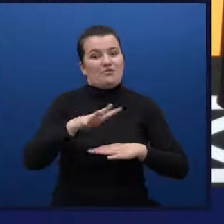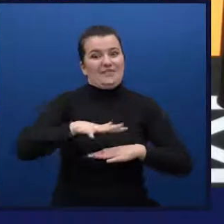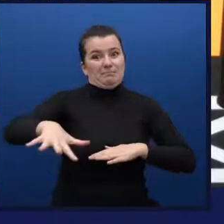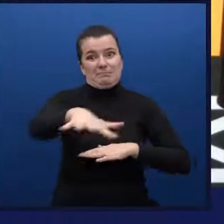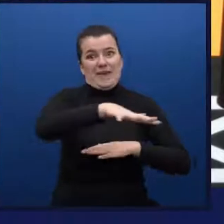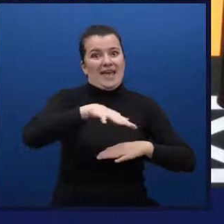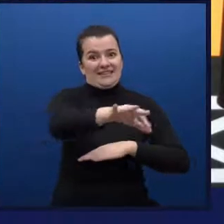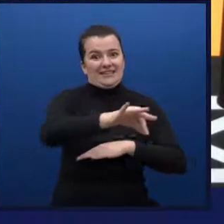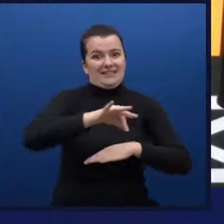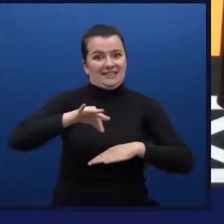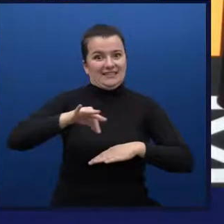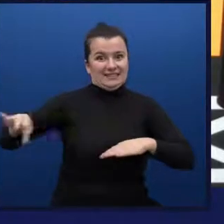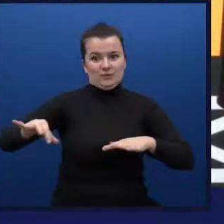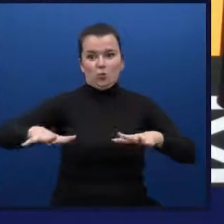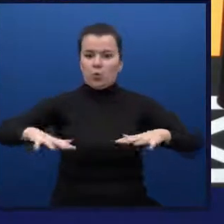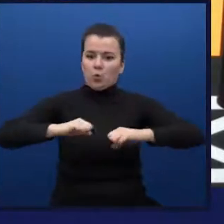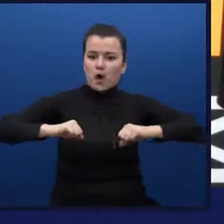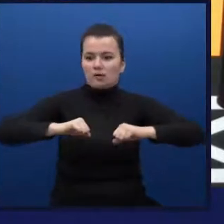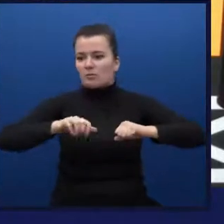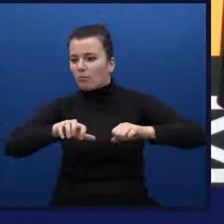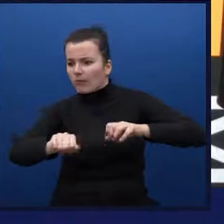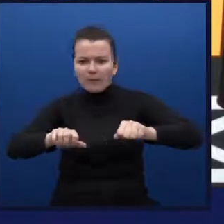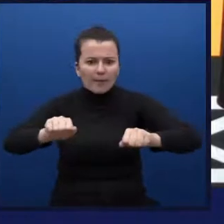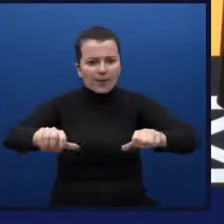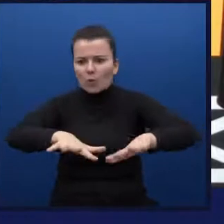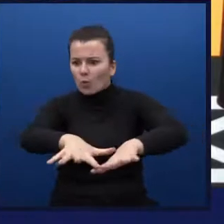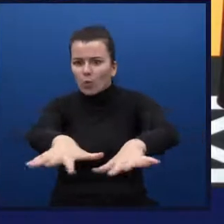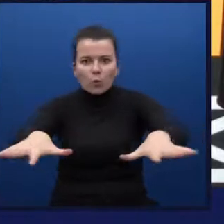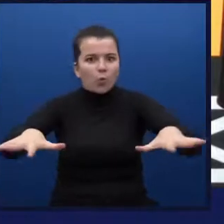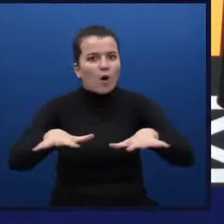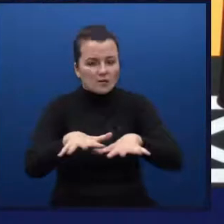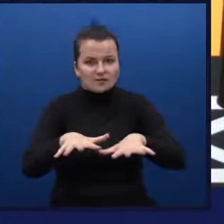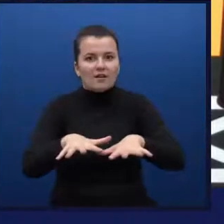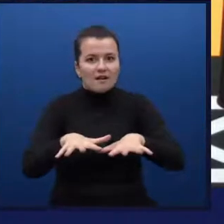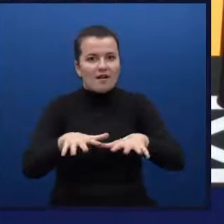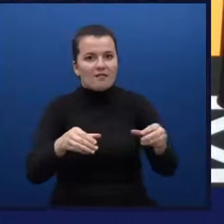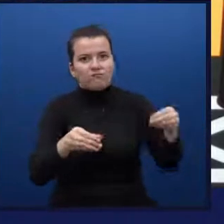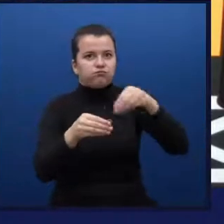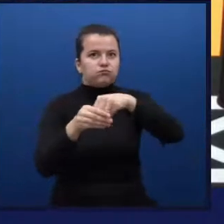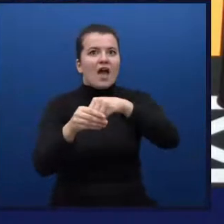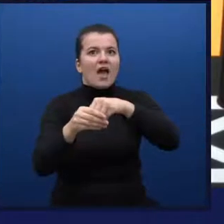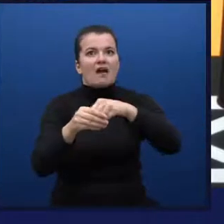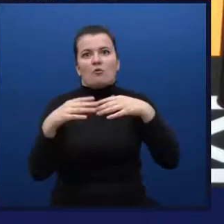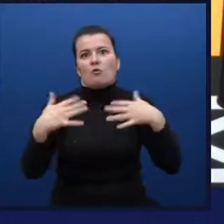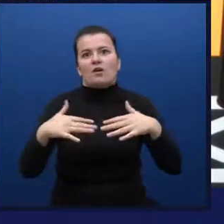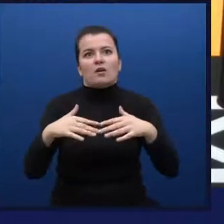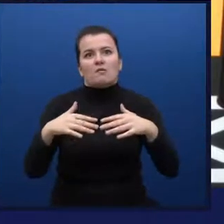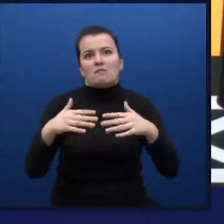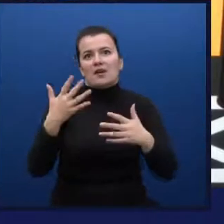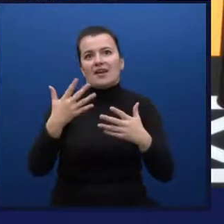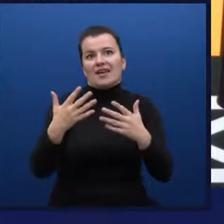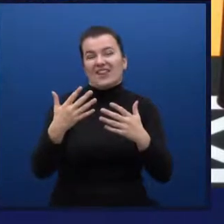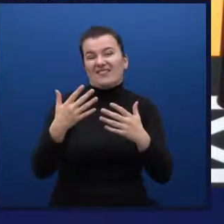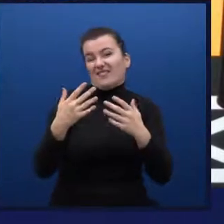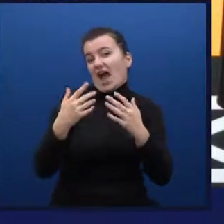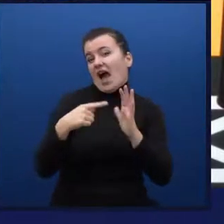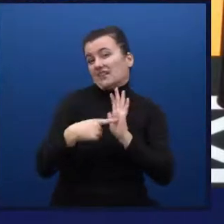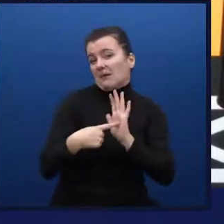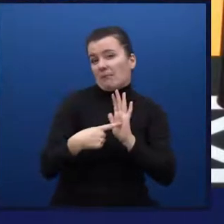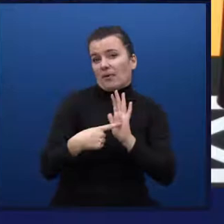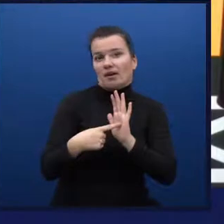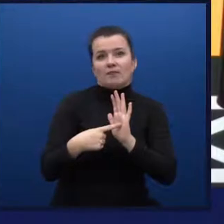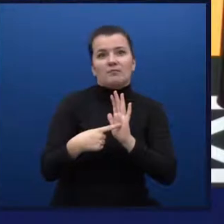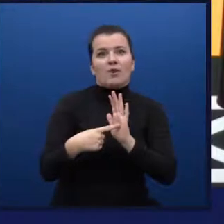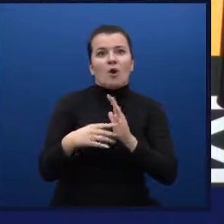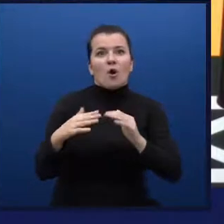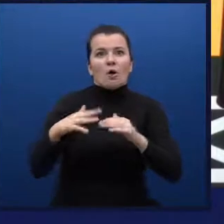the technology been available for the proof of concept, 100% it would have been a huge advantage, more so from a further automation of